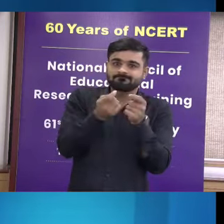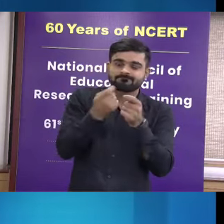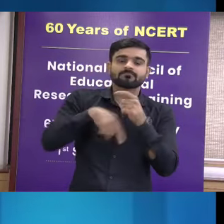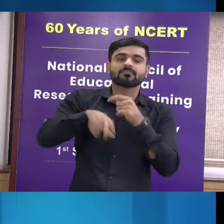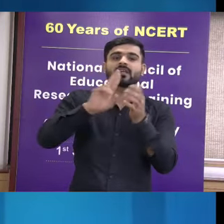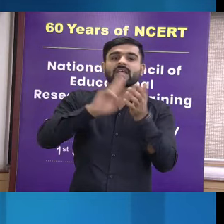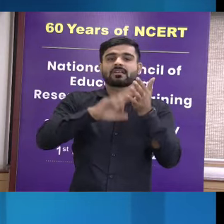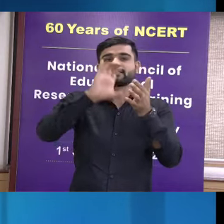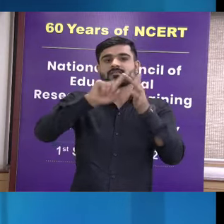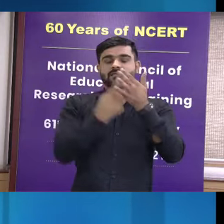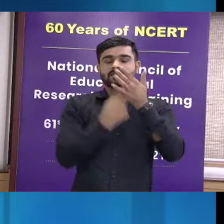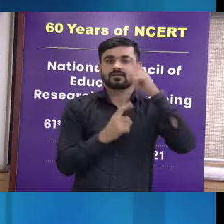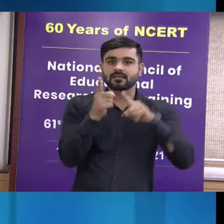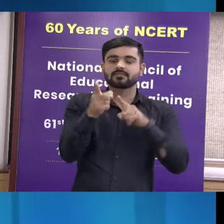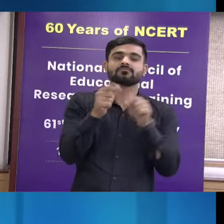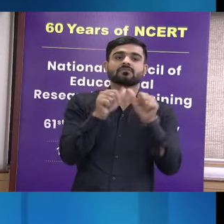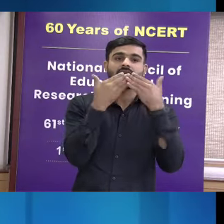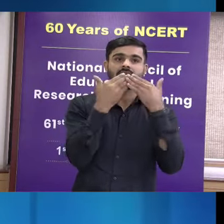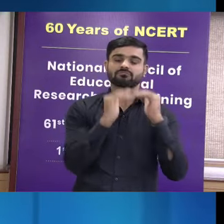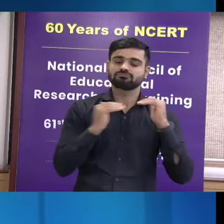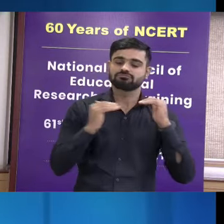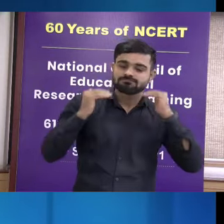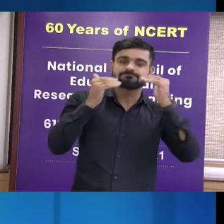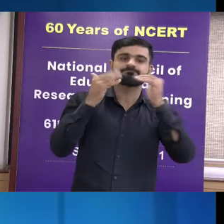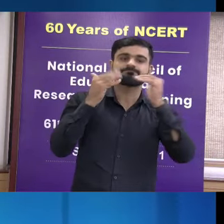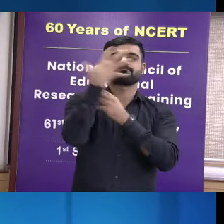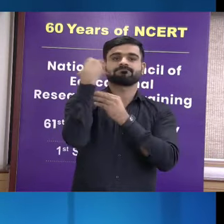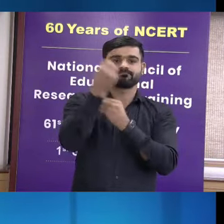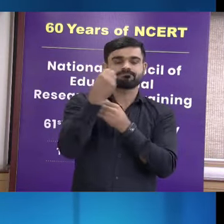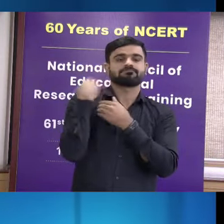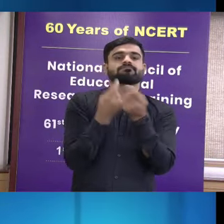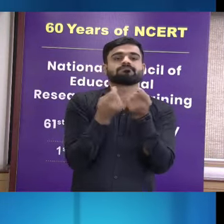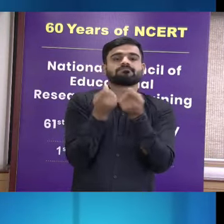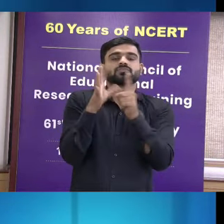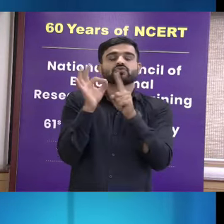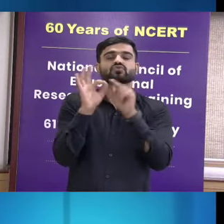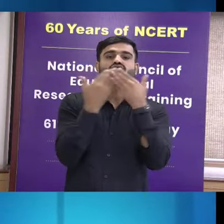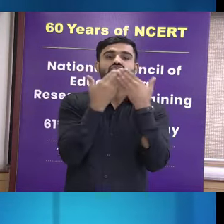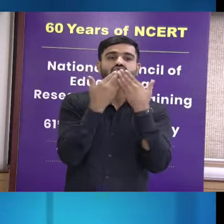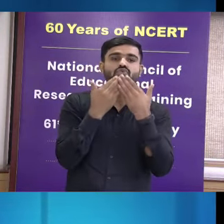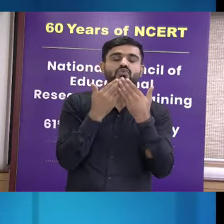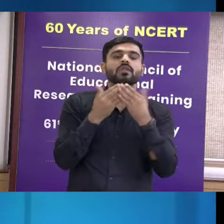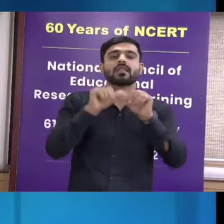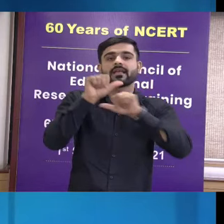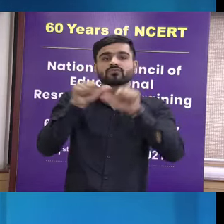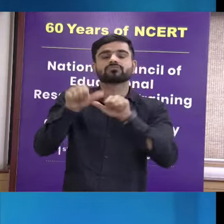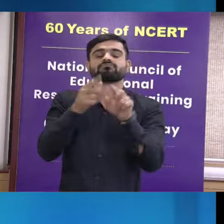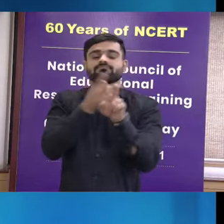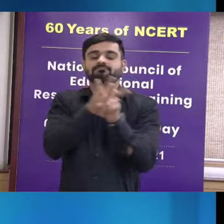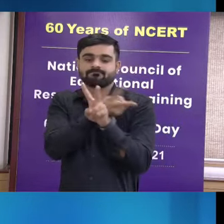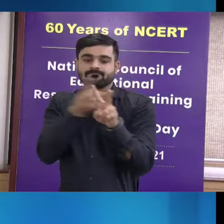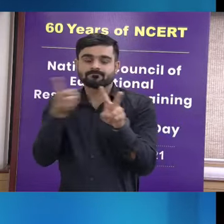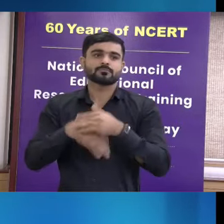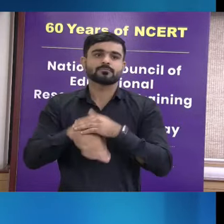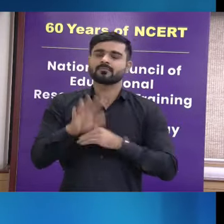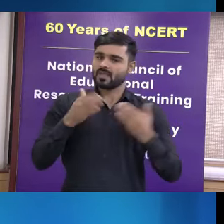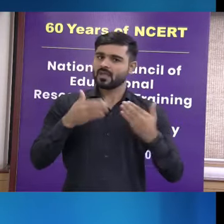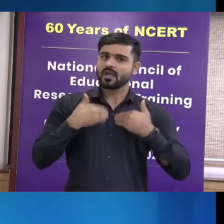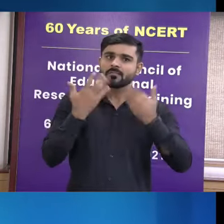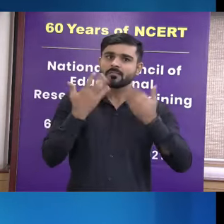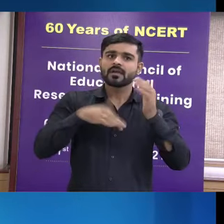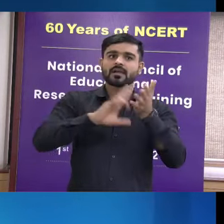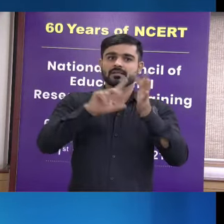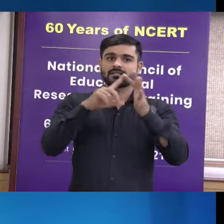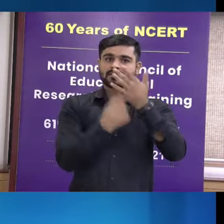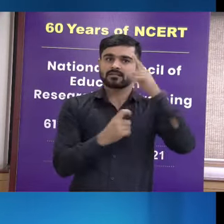NCERT the academic authority for all purposes of school education. And indeed, the NCERT has been